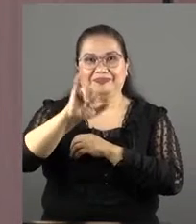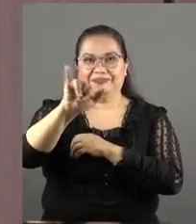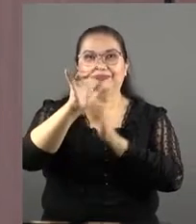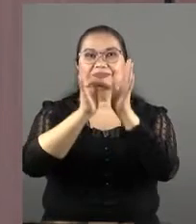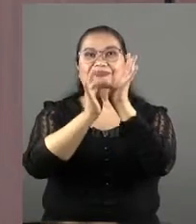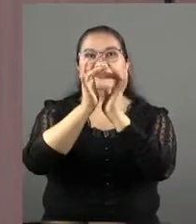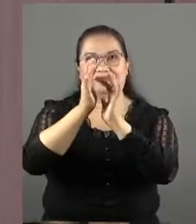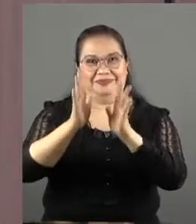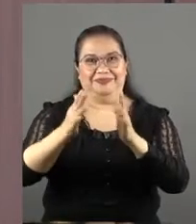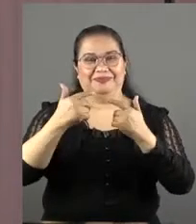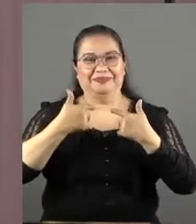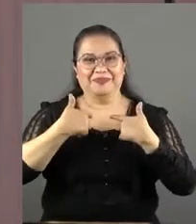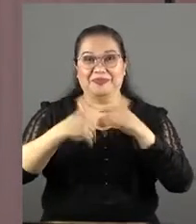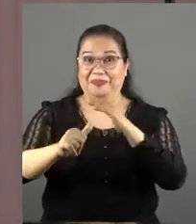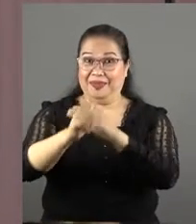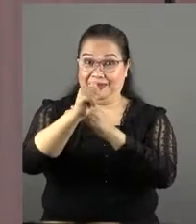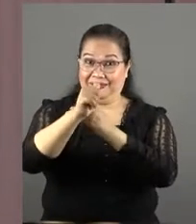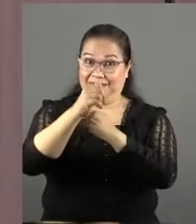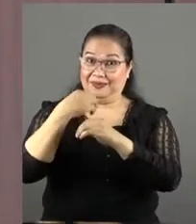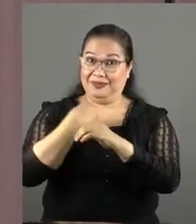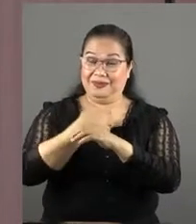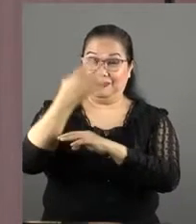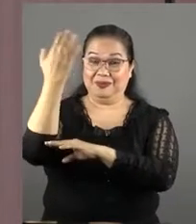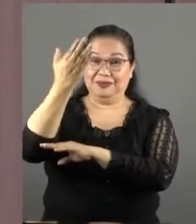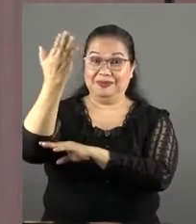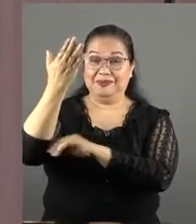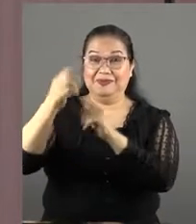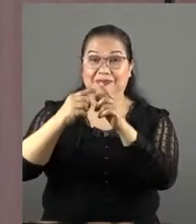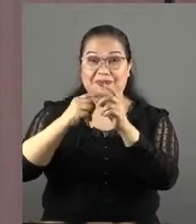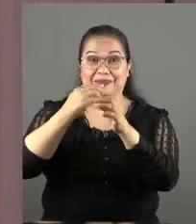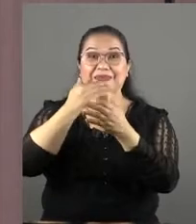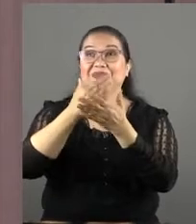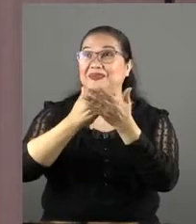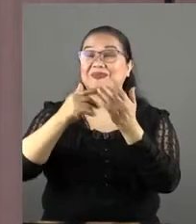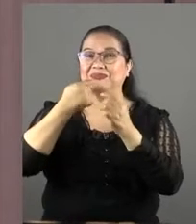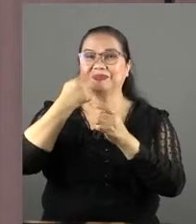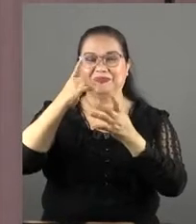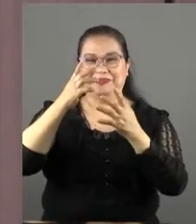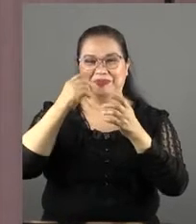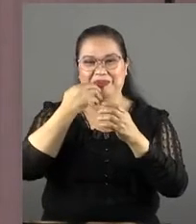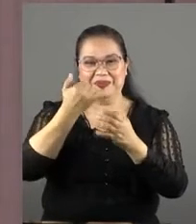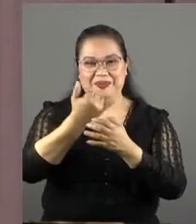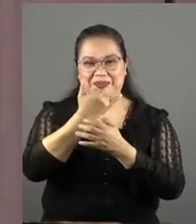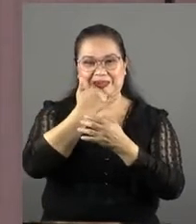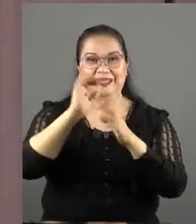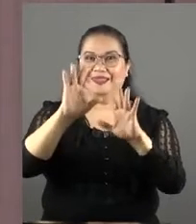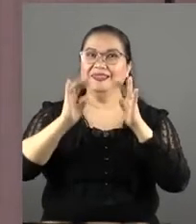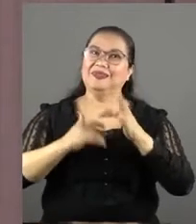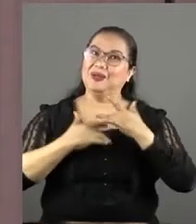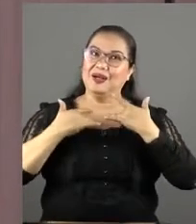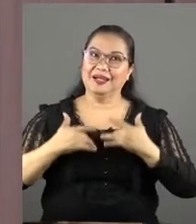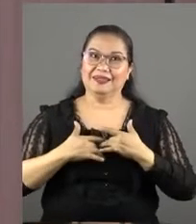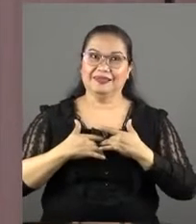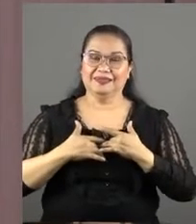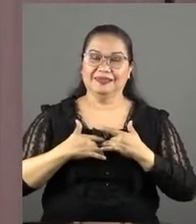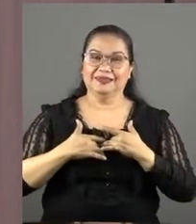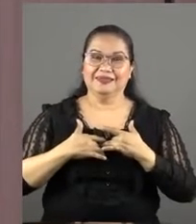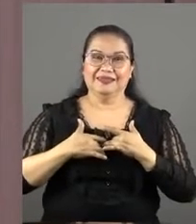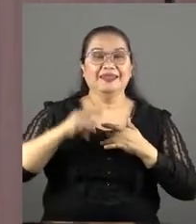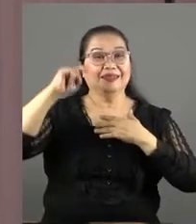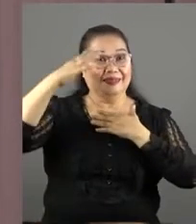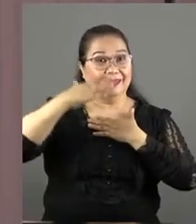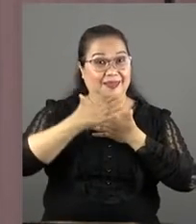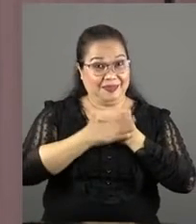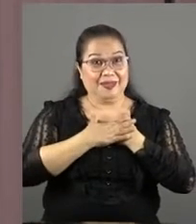Christians are dangerous to our testimony. It probably means something is wrong inside your heart. The grace